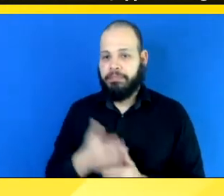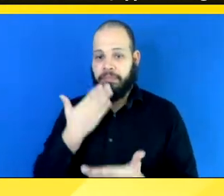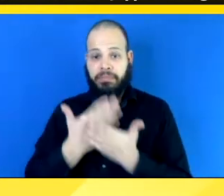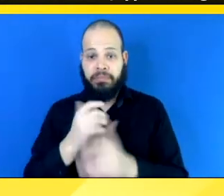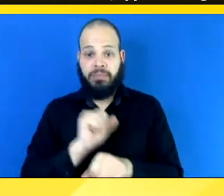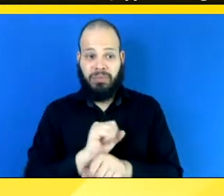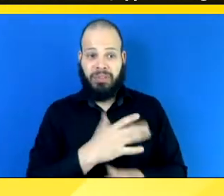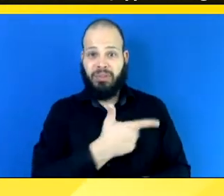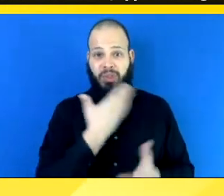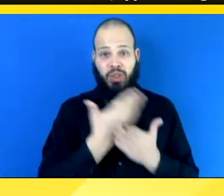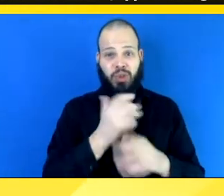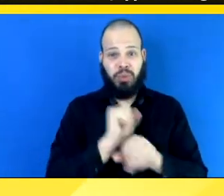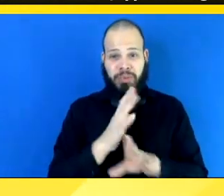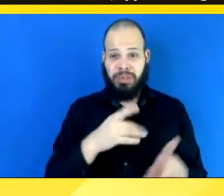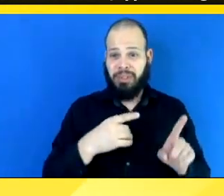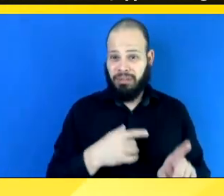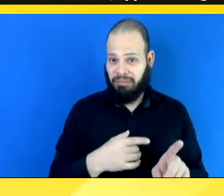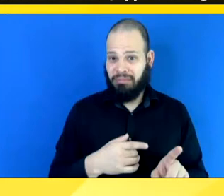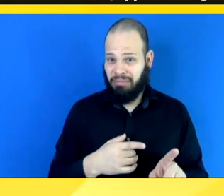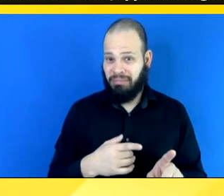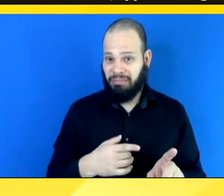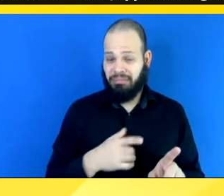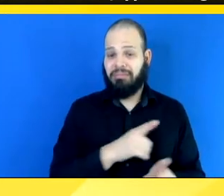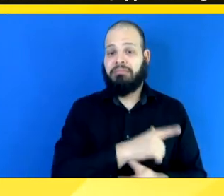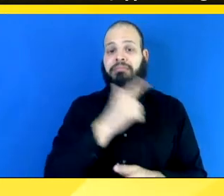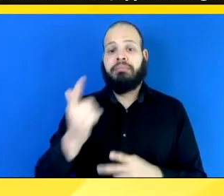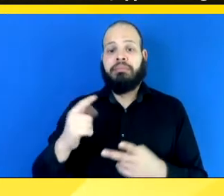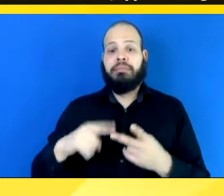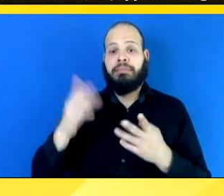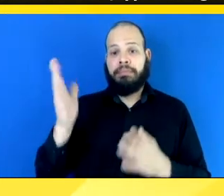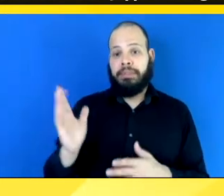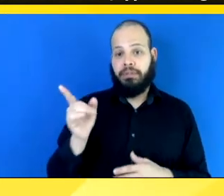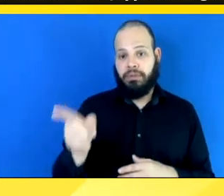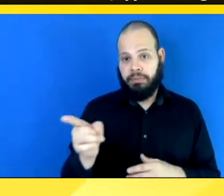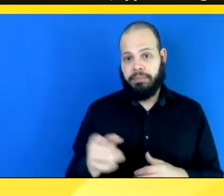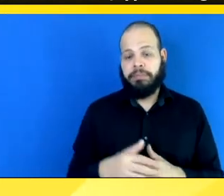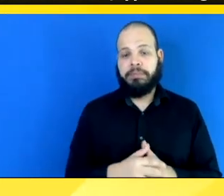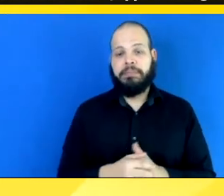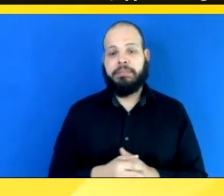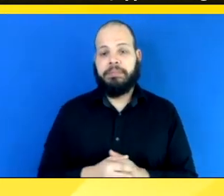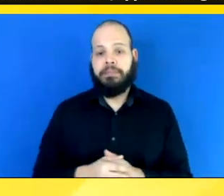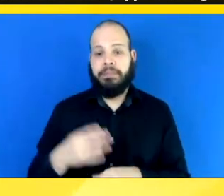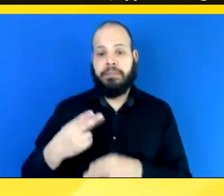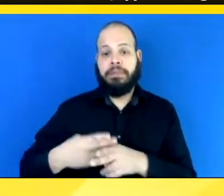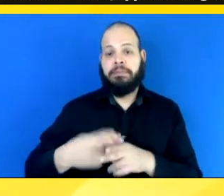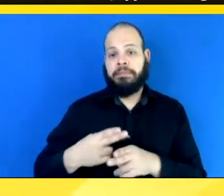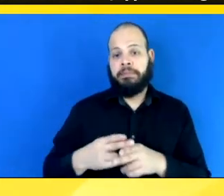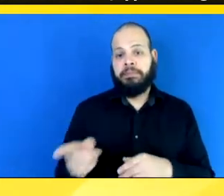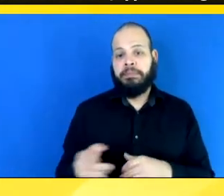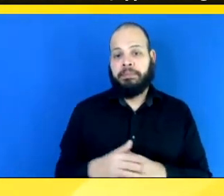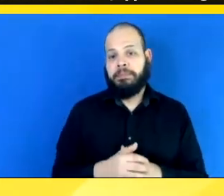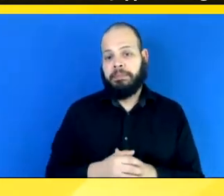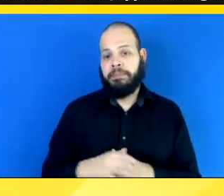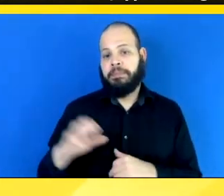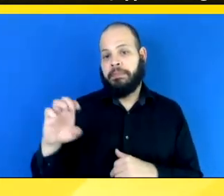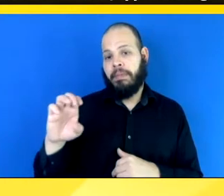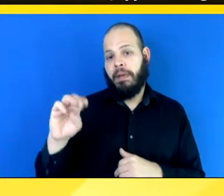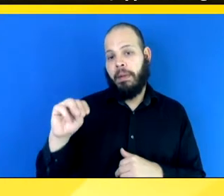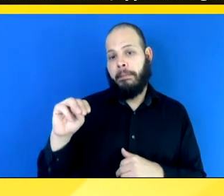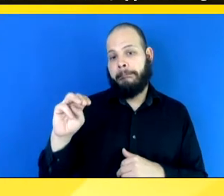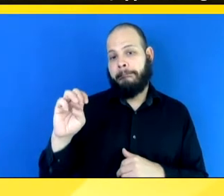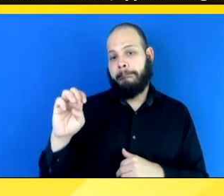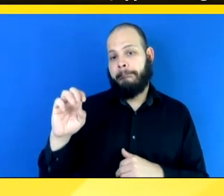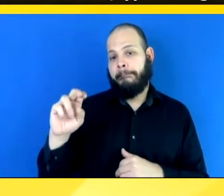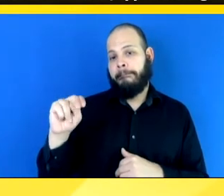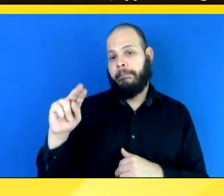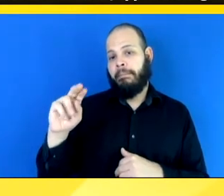from Amazon, and his name is Emmett. And we're going to let Emmett come up right now and give